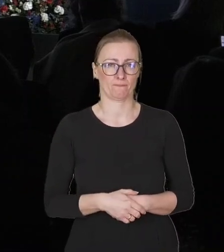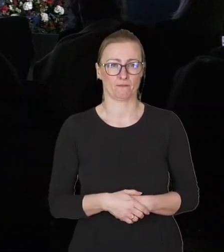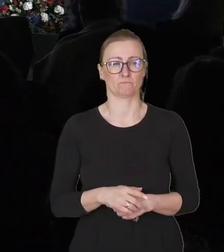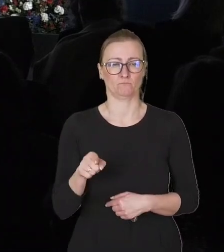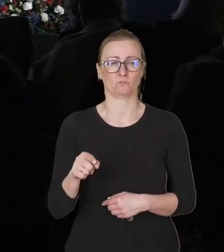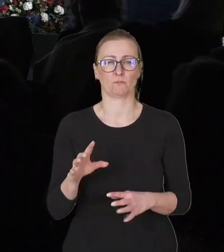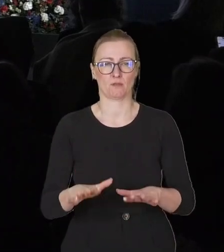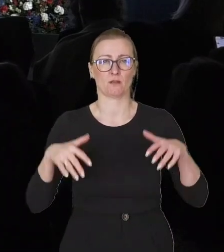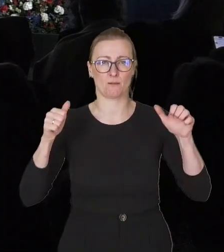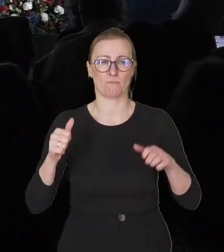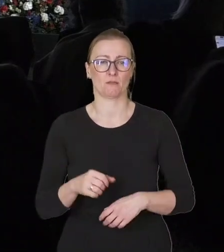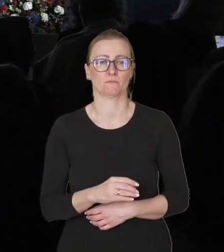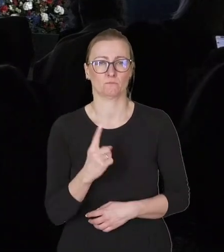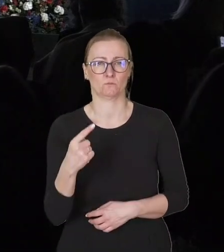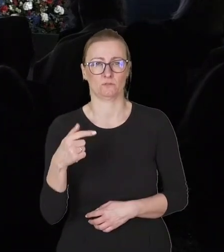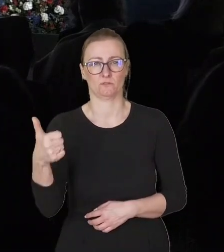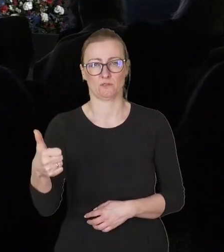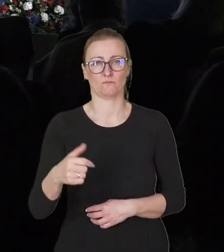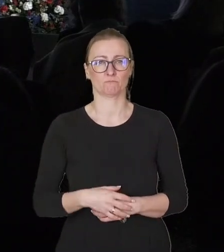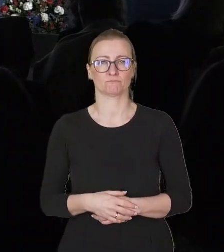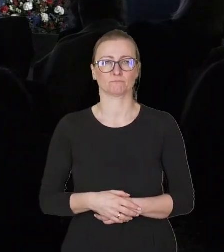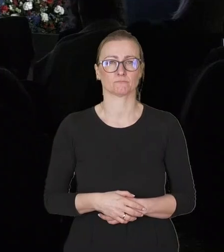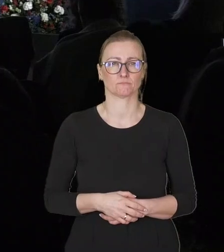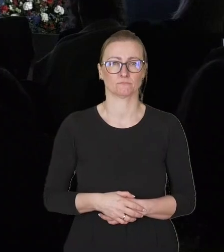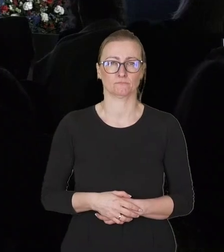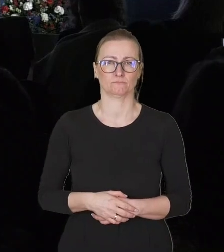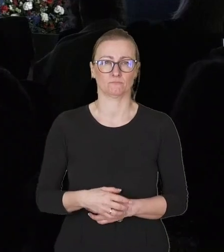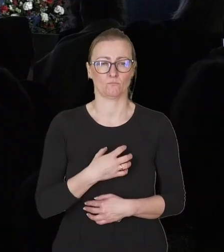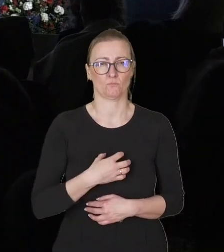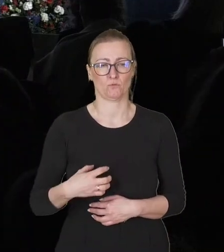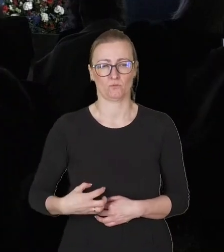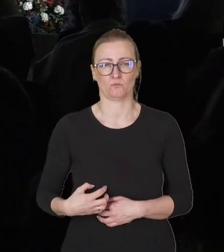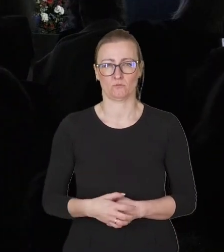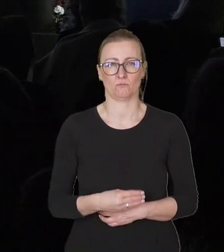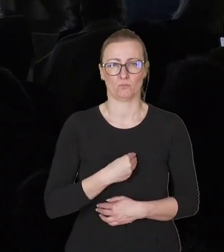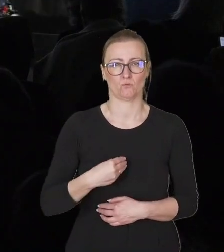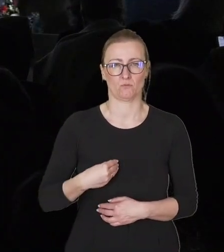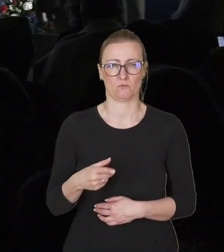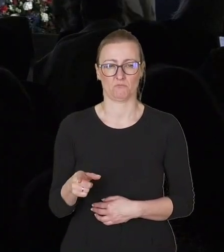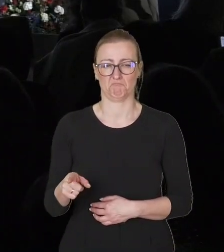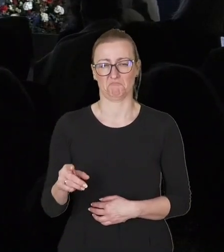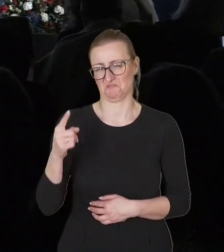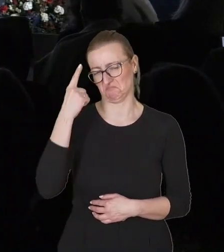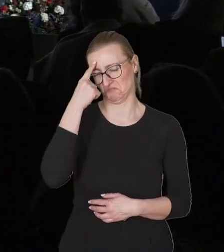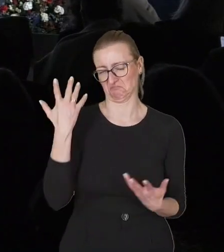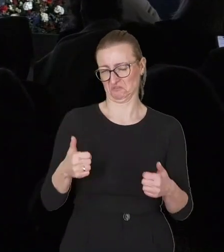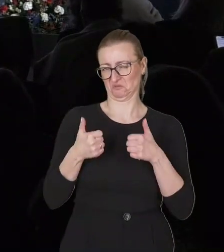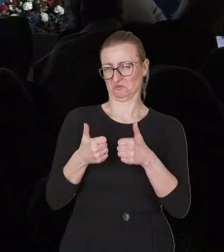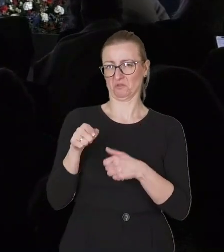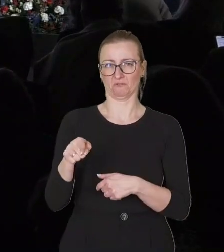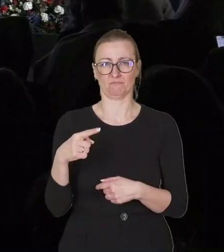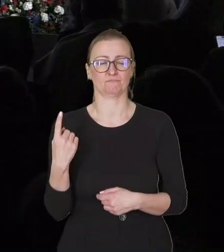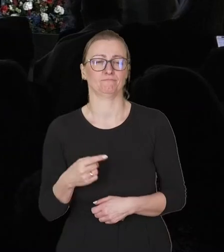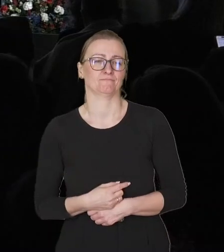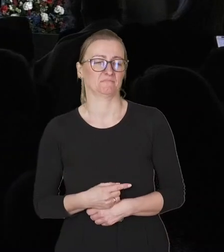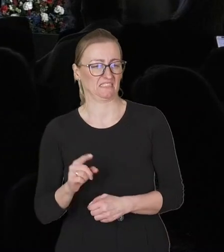global context. I would like to start with you. Thanks for having me in this panel discussion. I must say it's a pity that all these 5 panels